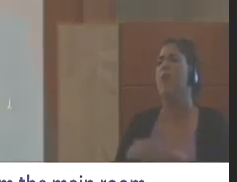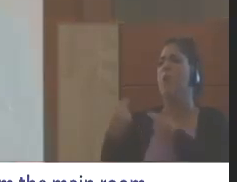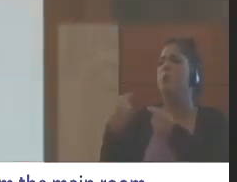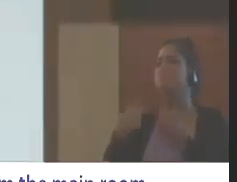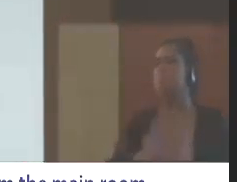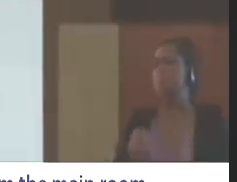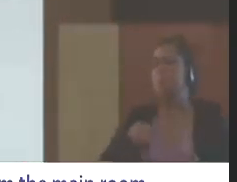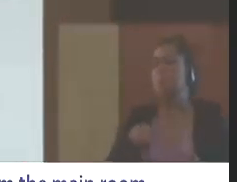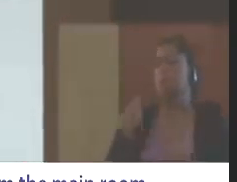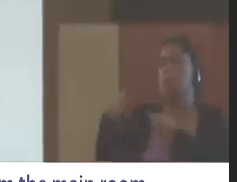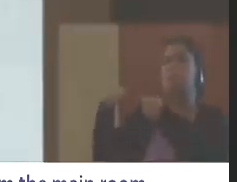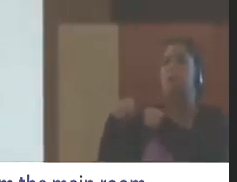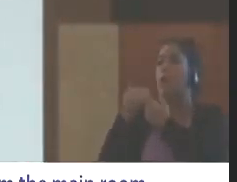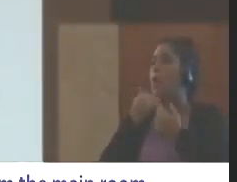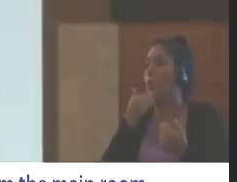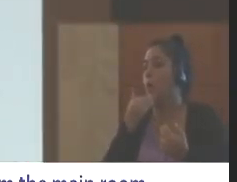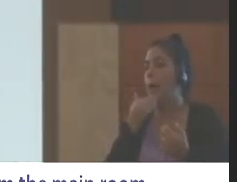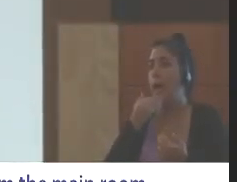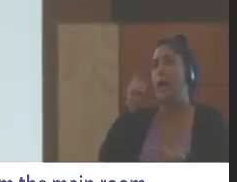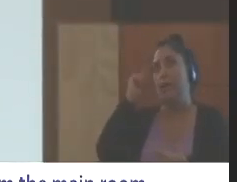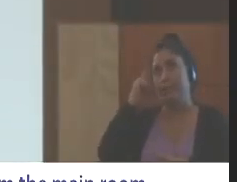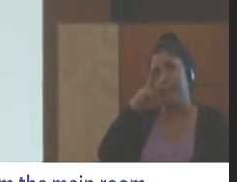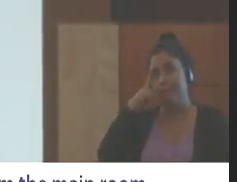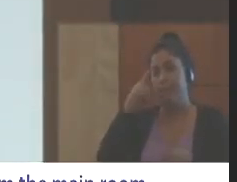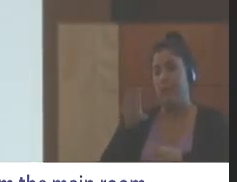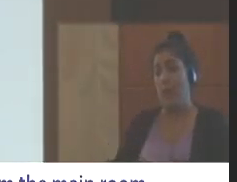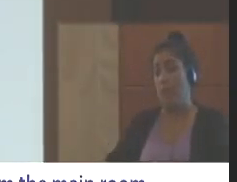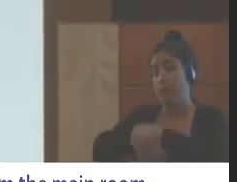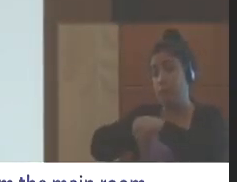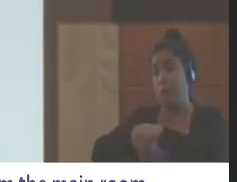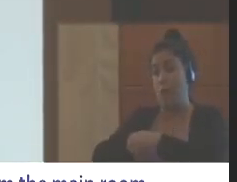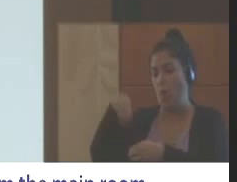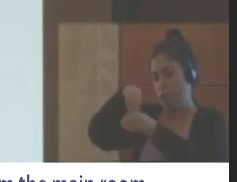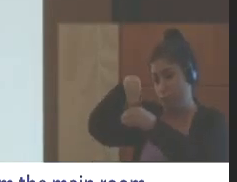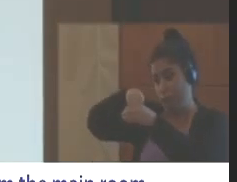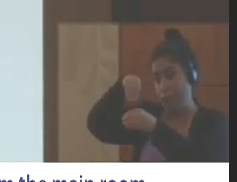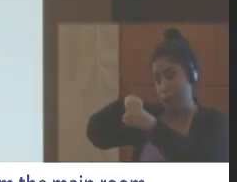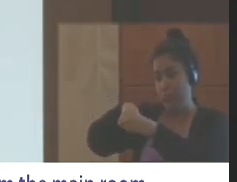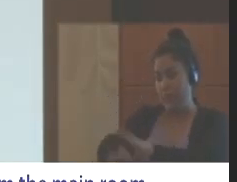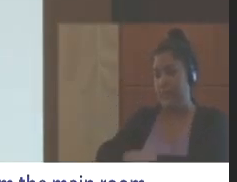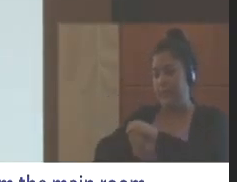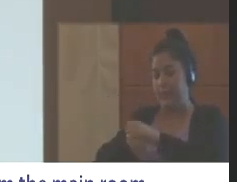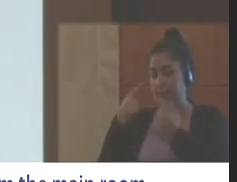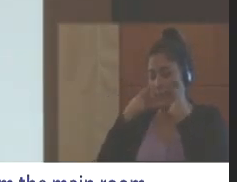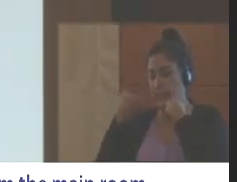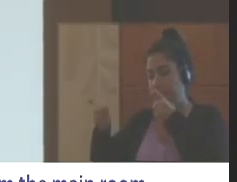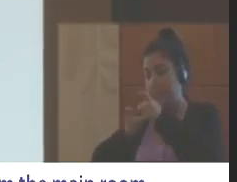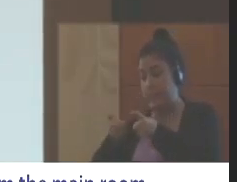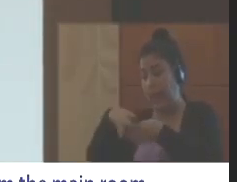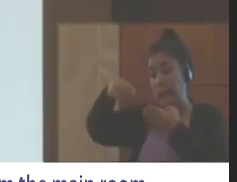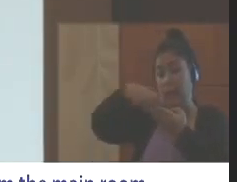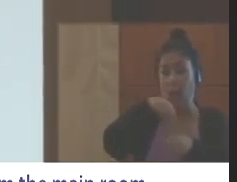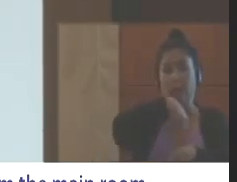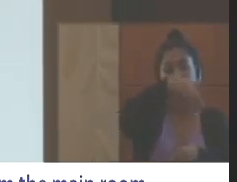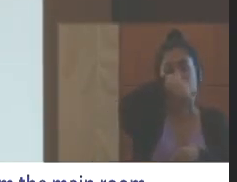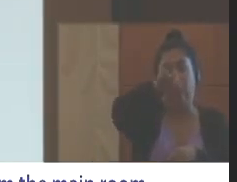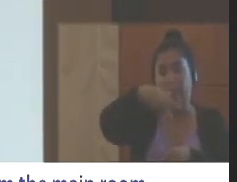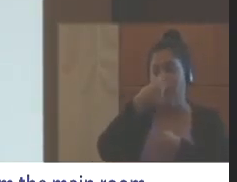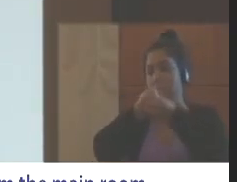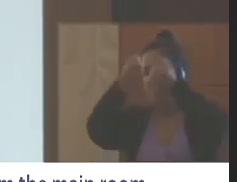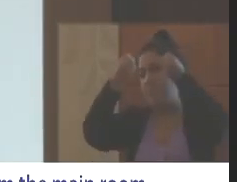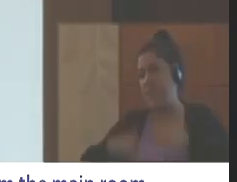had. And that is when we started thinking of taking care of the fiscal resources and